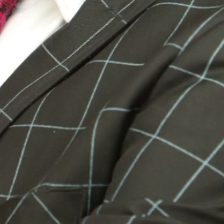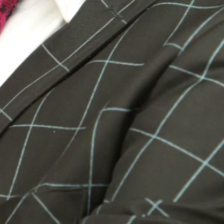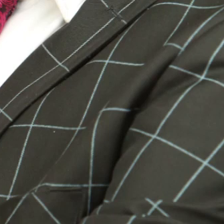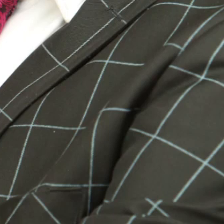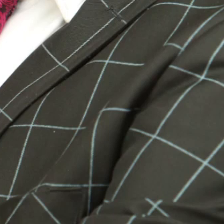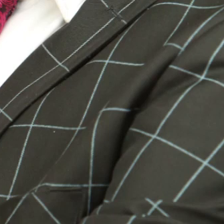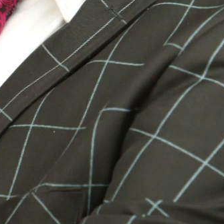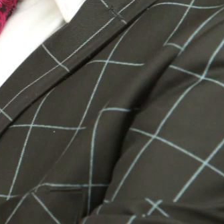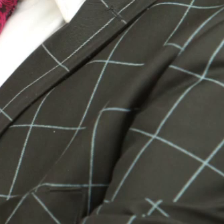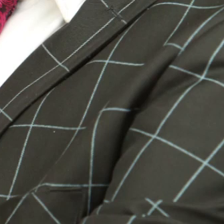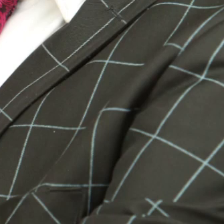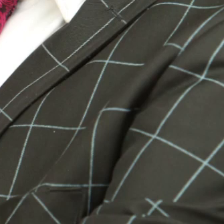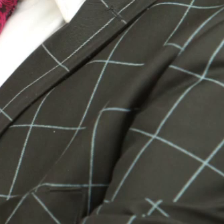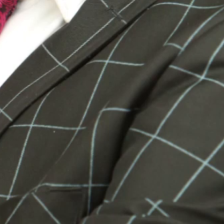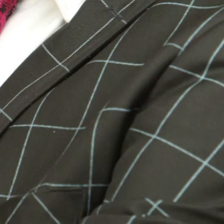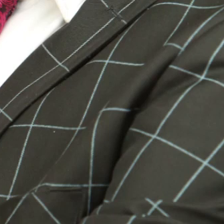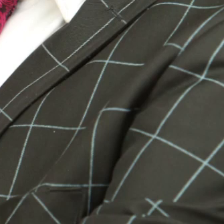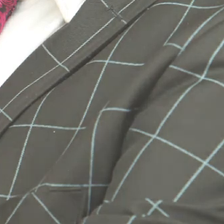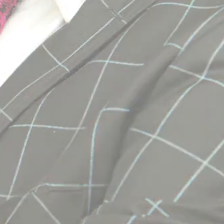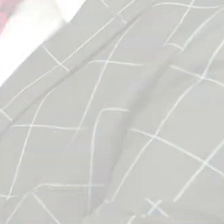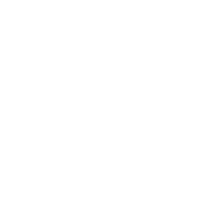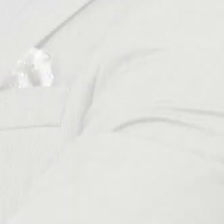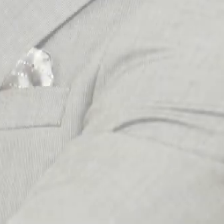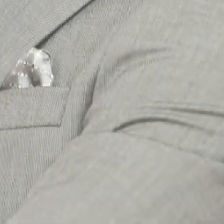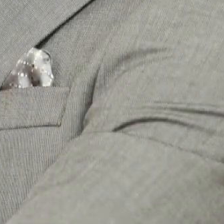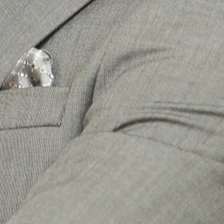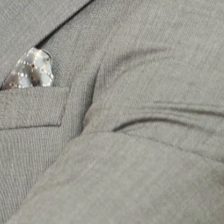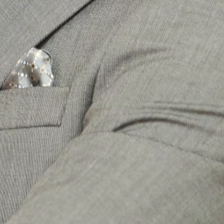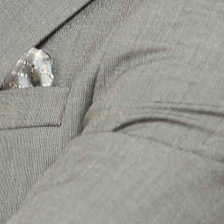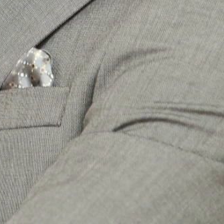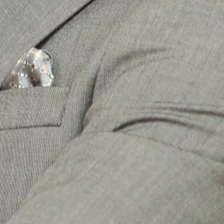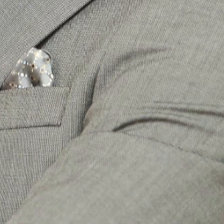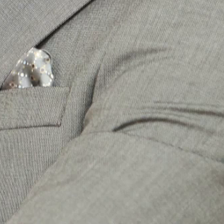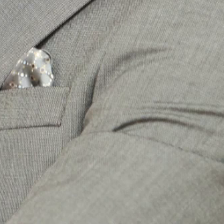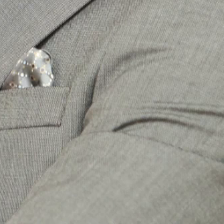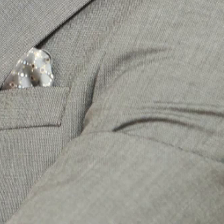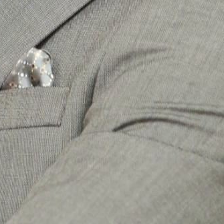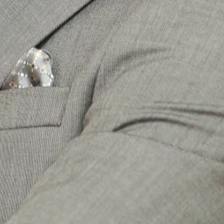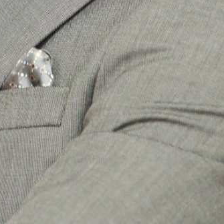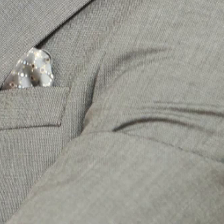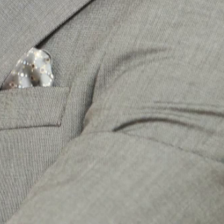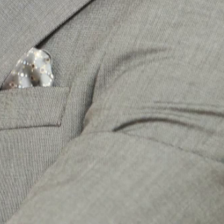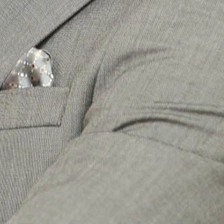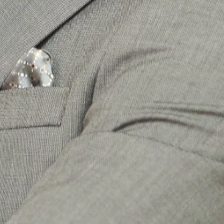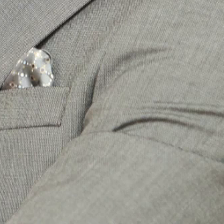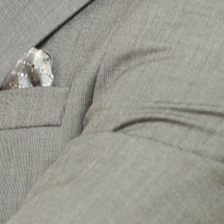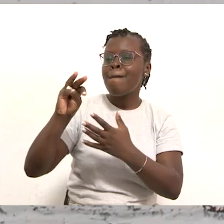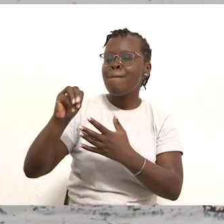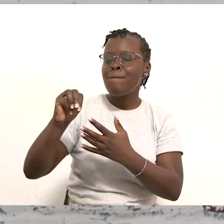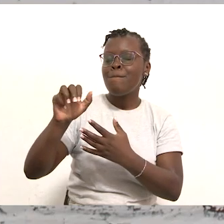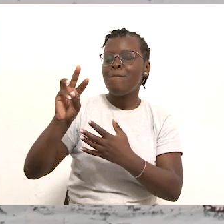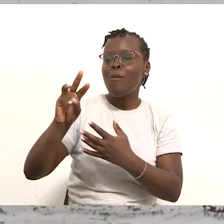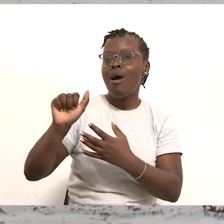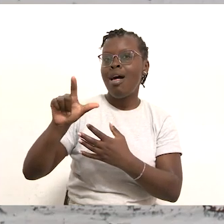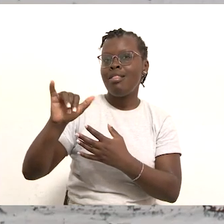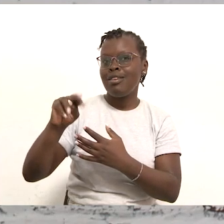a member of the Presidential Working Party on Education Reform, and Stephen Gatei, founder and CEO of Mwalimu Connect. And